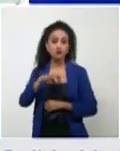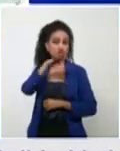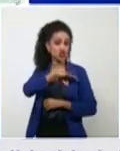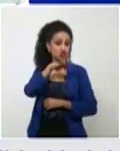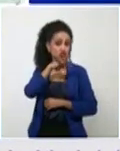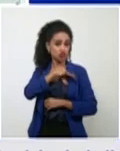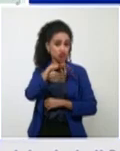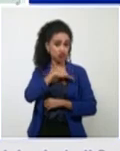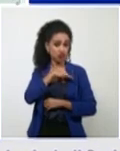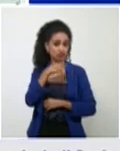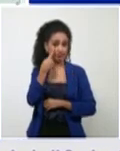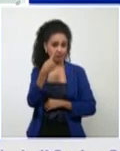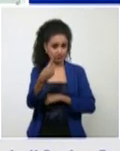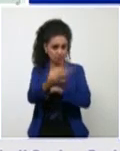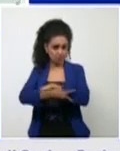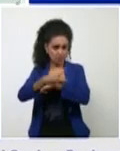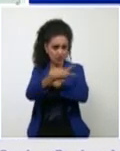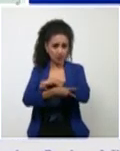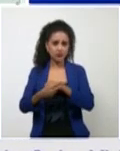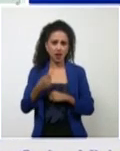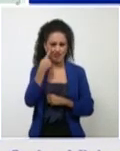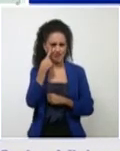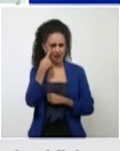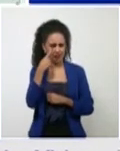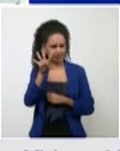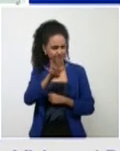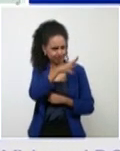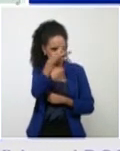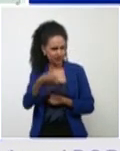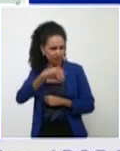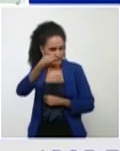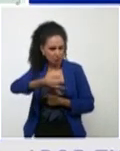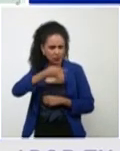and there you can see the table of countries.